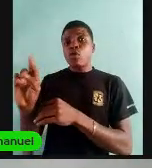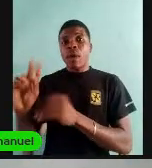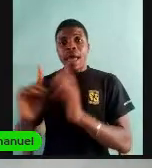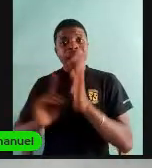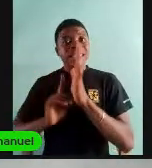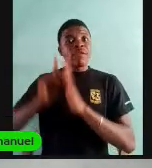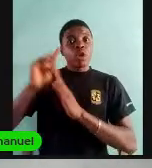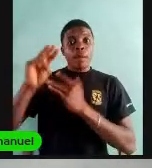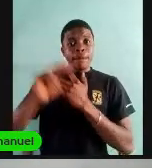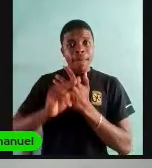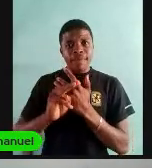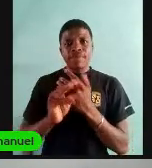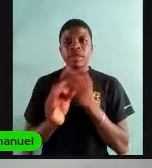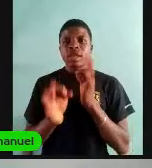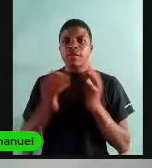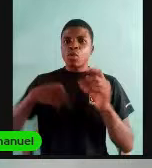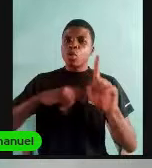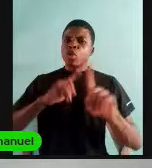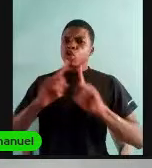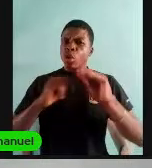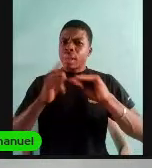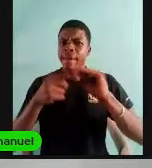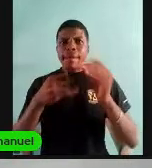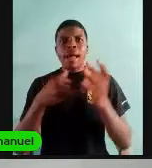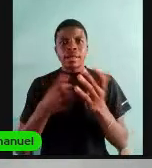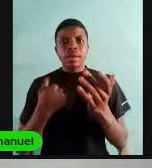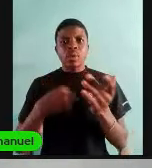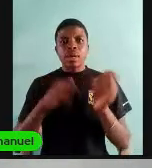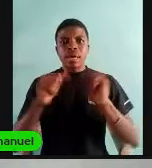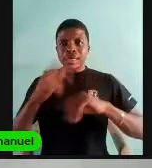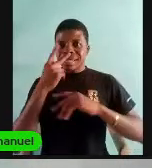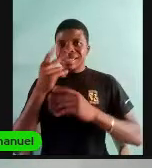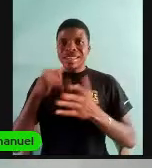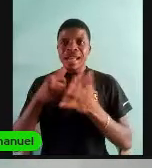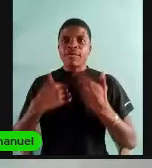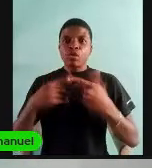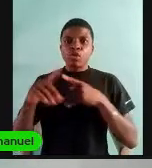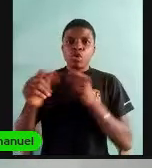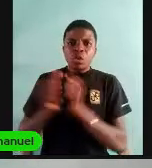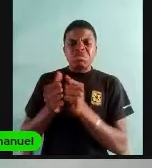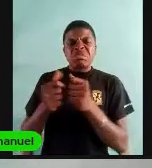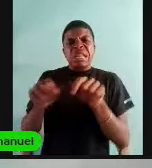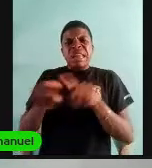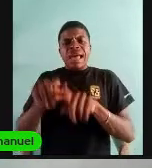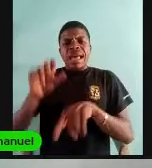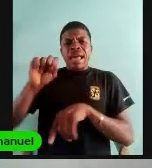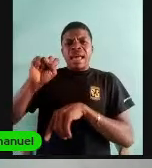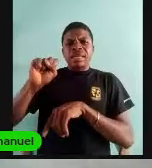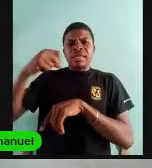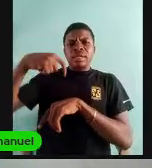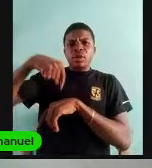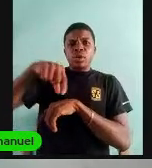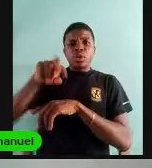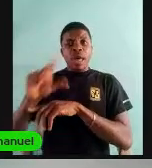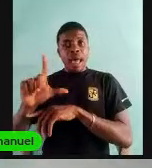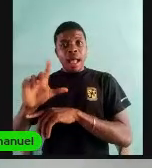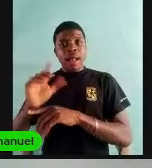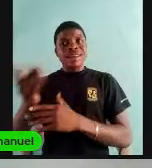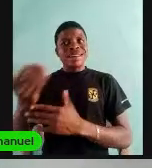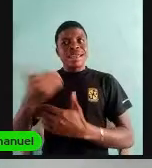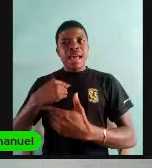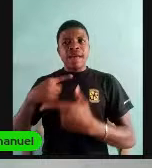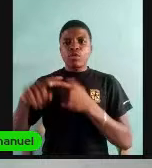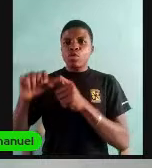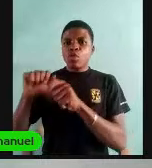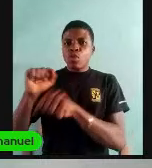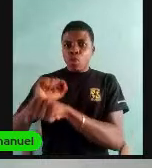SQL, MySQL, MongoDB, what database, yeah. So they actually work hand in hand with software what engineering. In